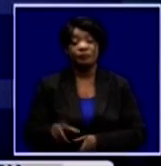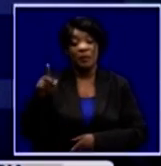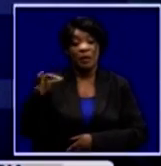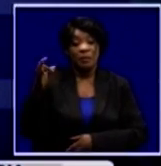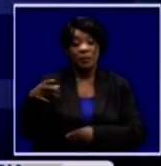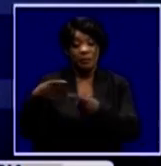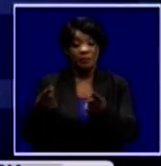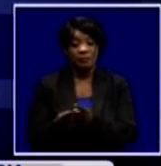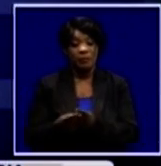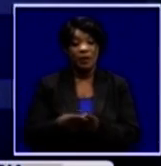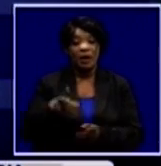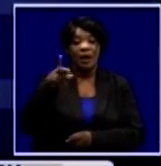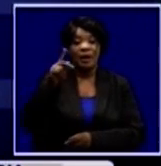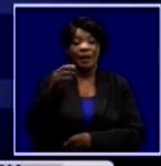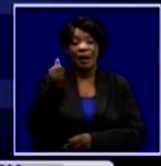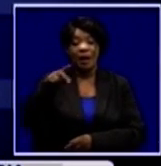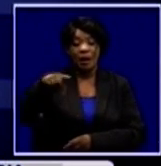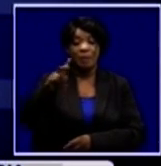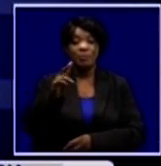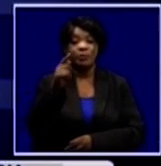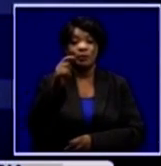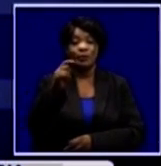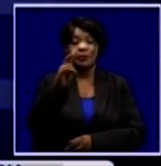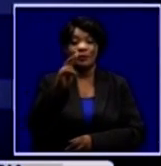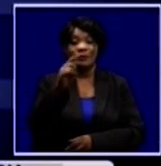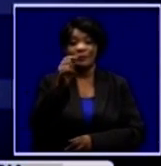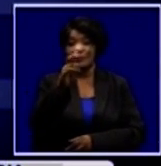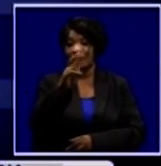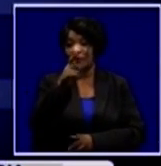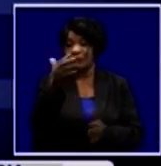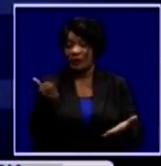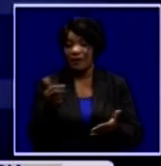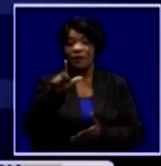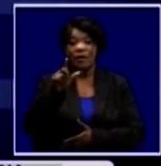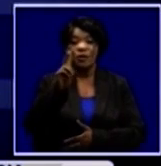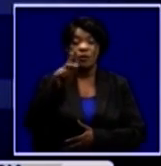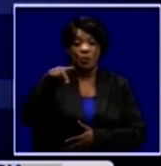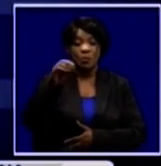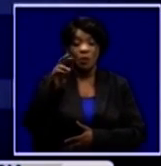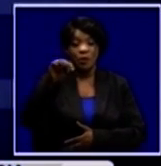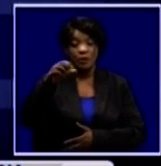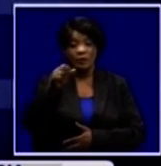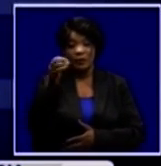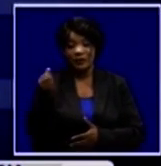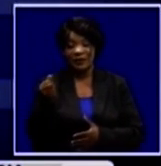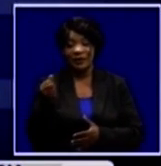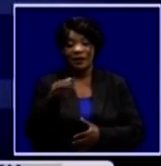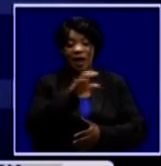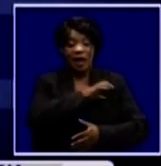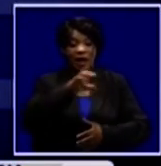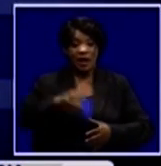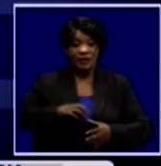also adopted Clement Kaputula as its candidate for Lupososhi Council chairperson by